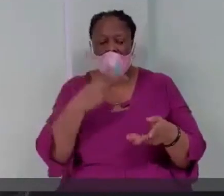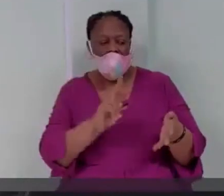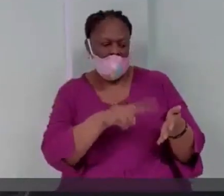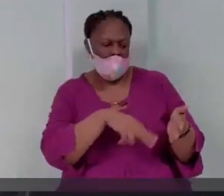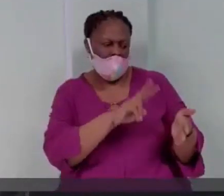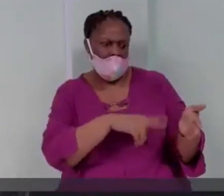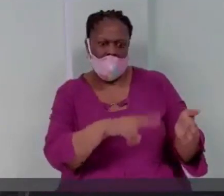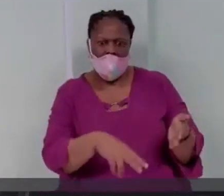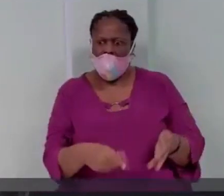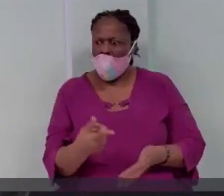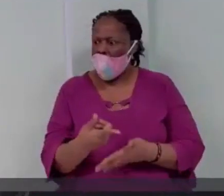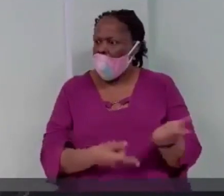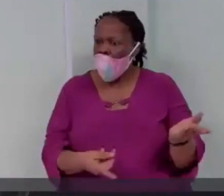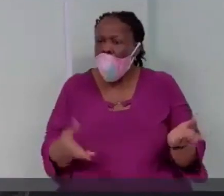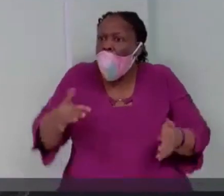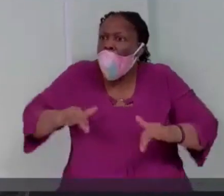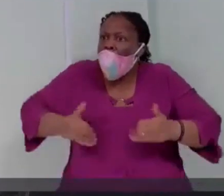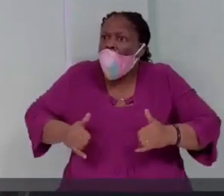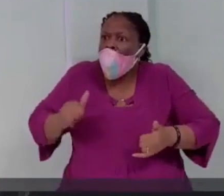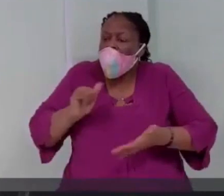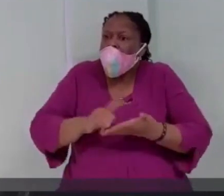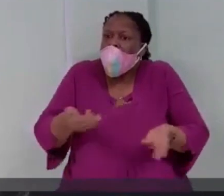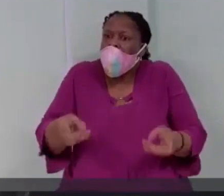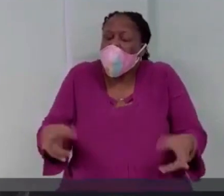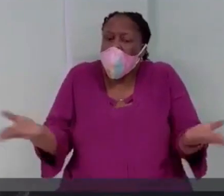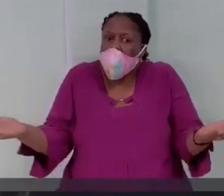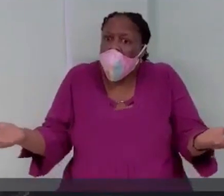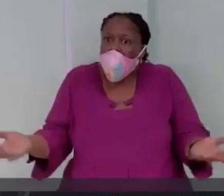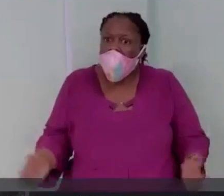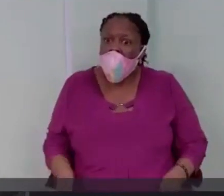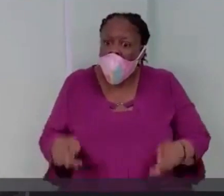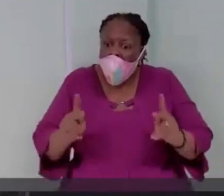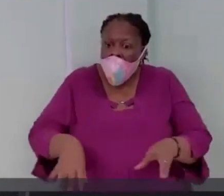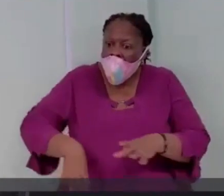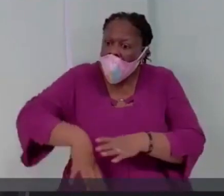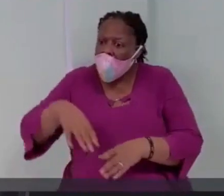and remedial action taken to prevent a repeat of this.